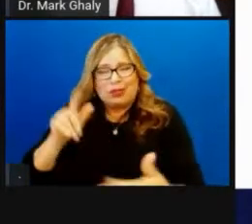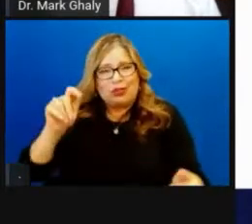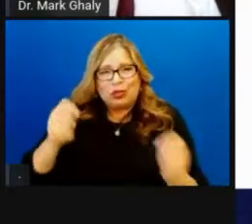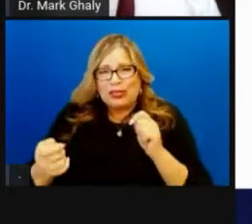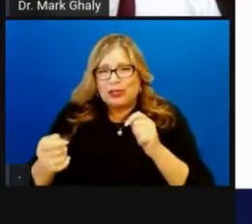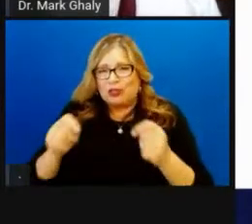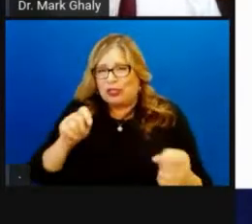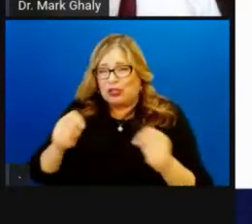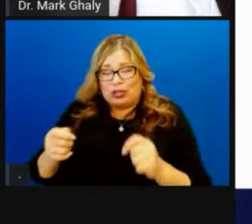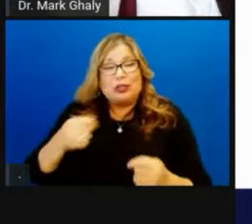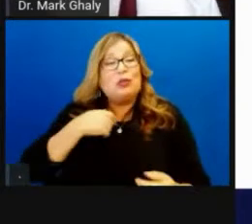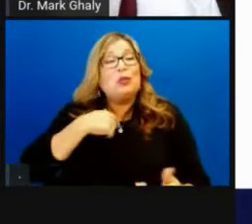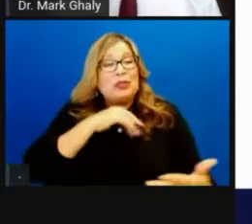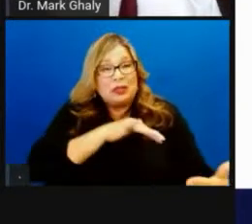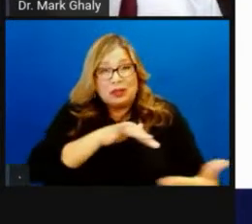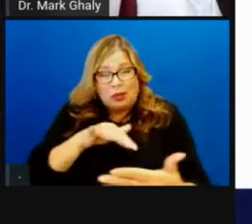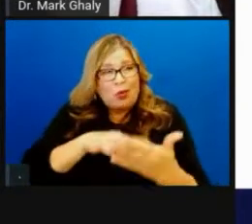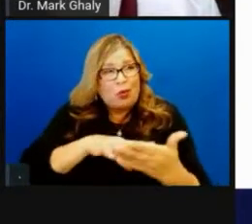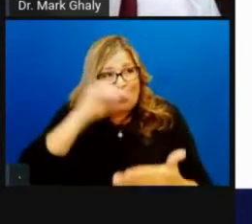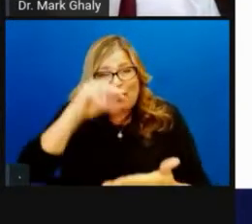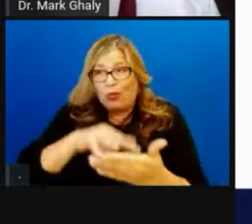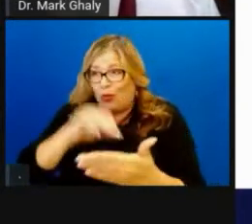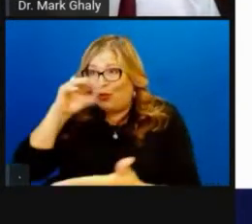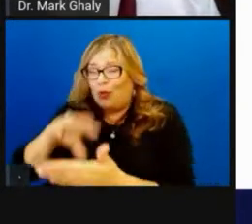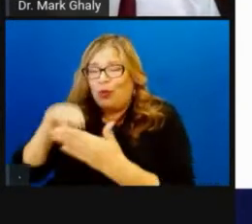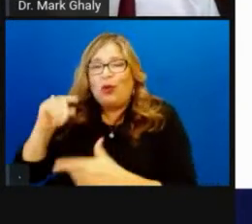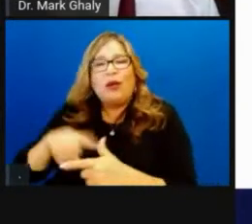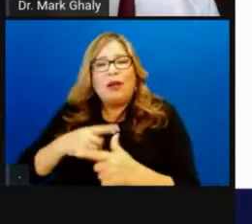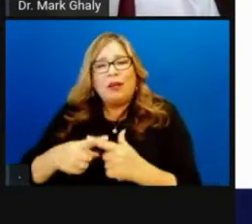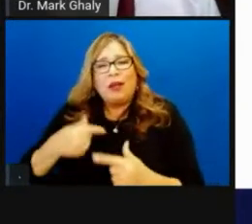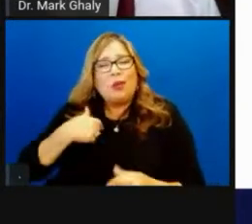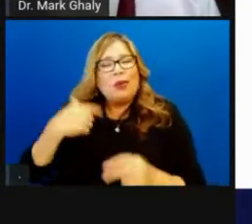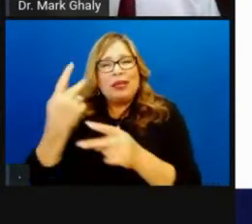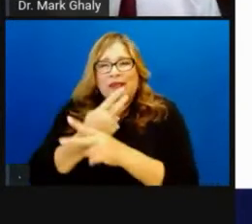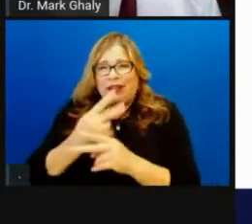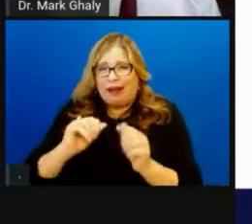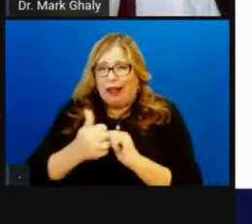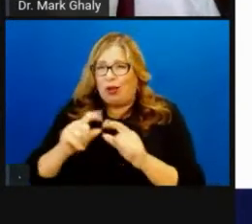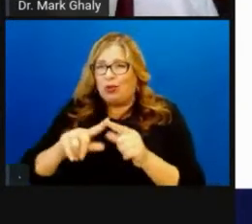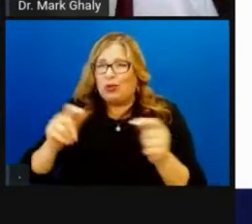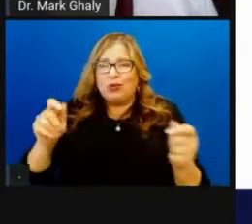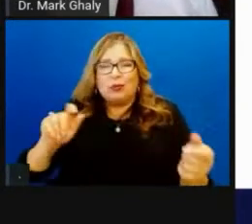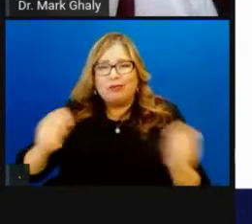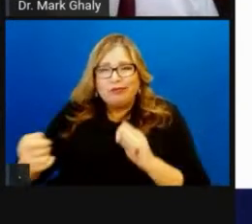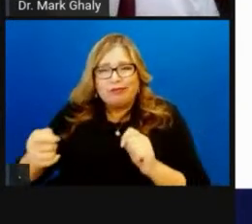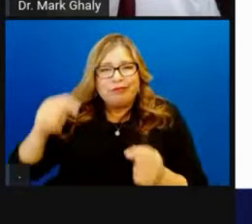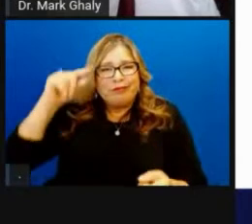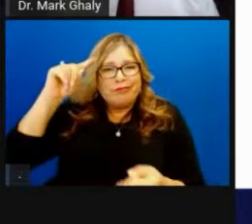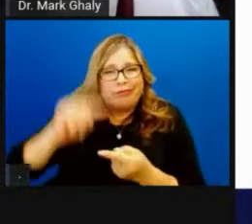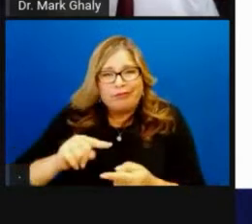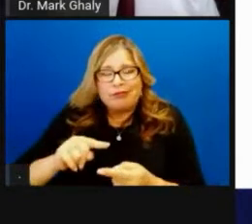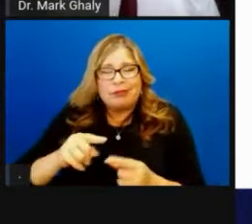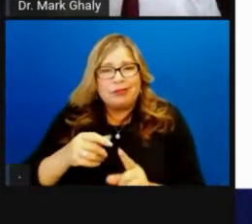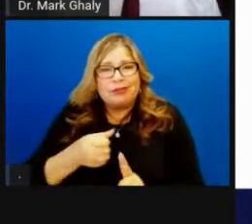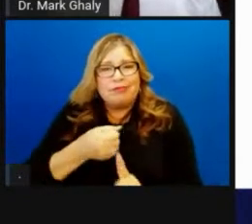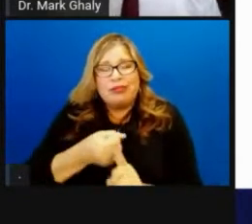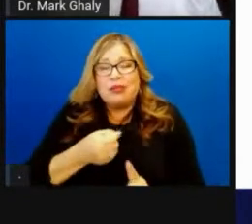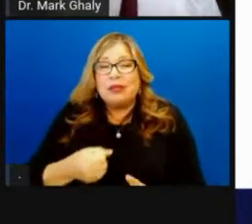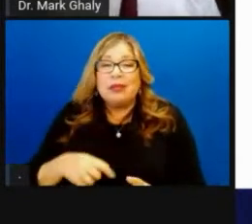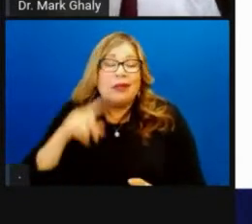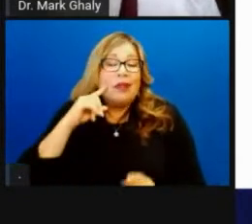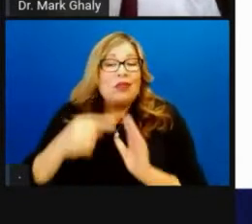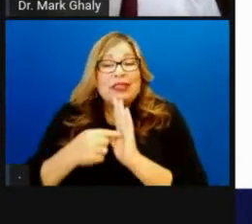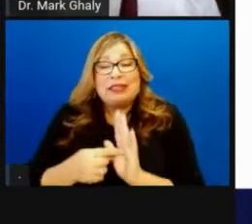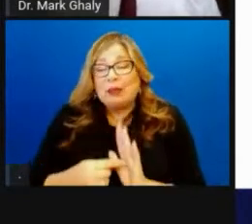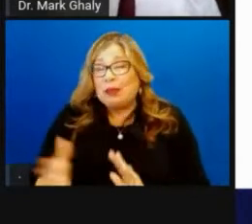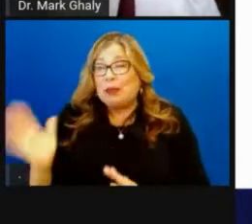the mitigation strategies. What do I mean by mitigation strategies? Things like masking, things like using